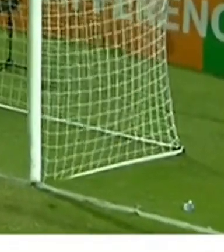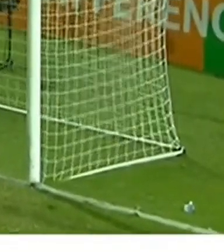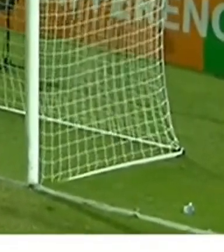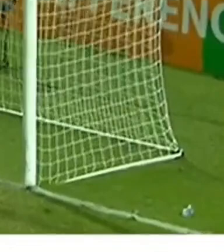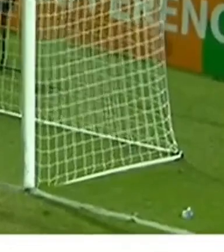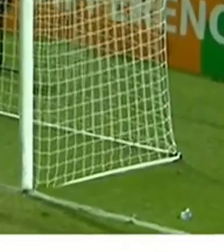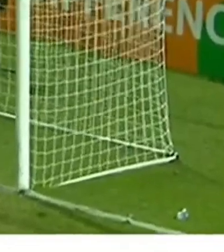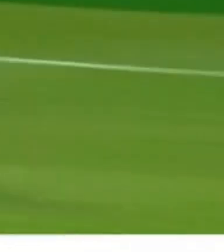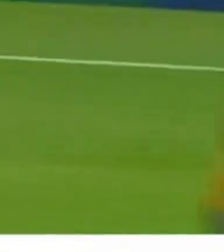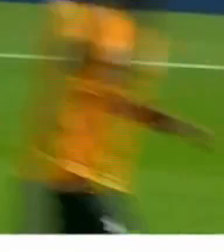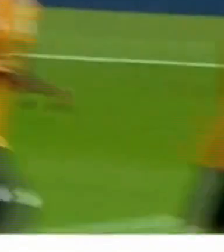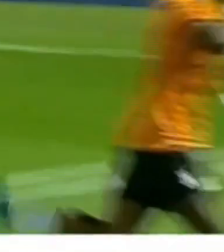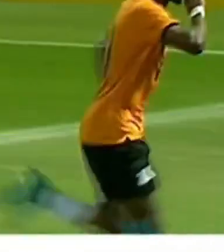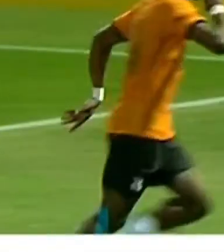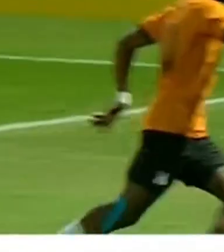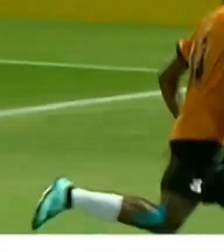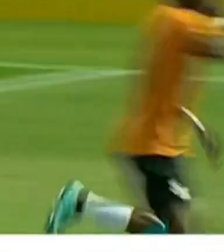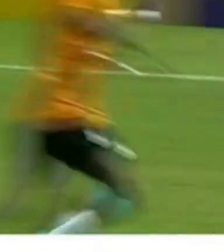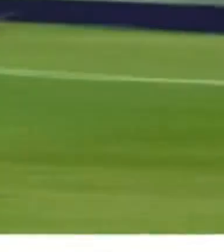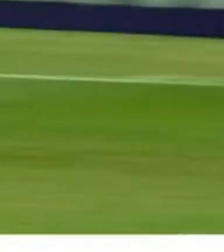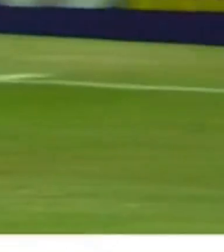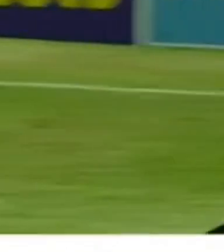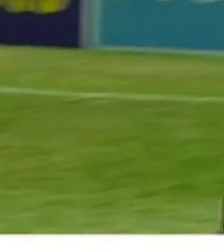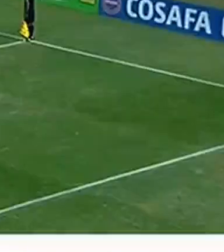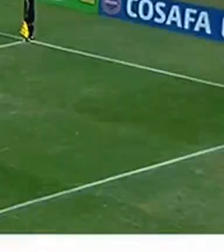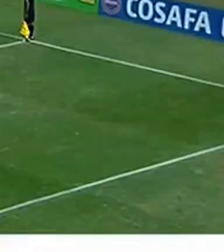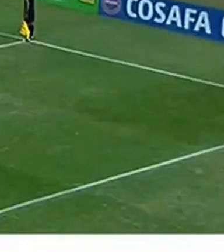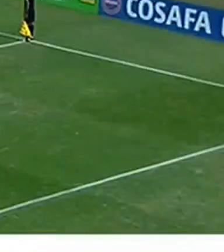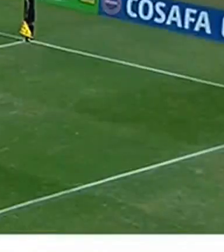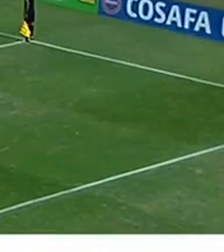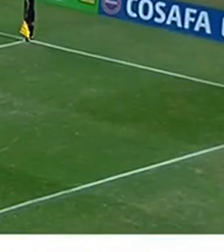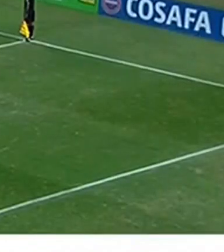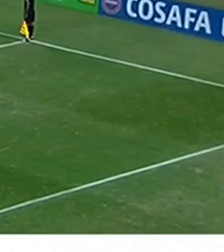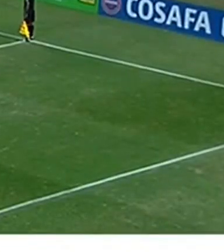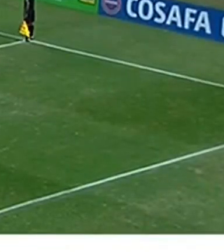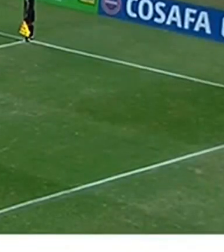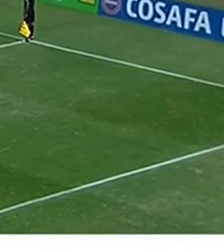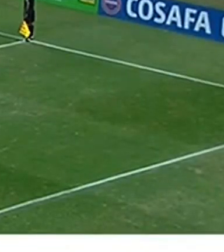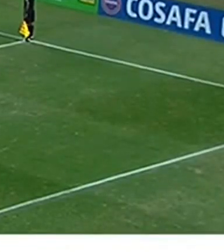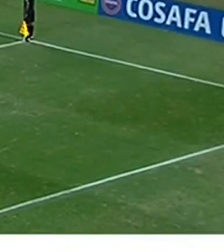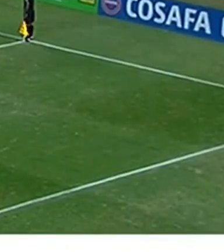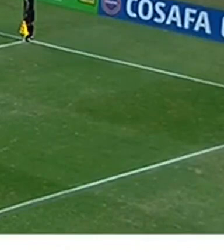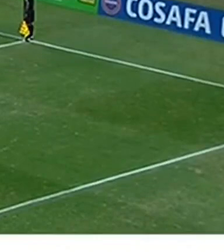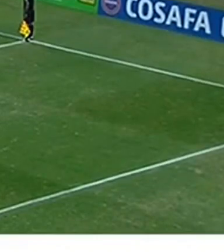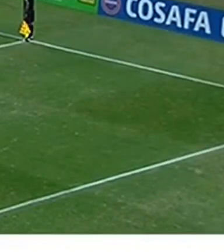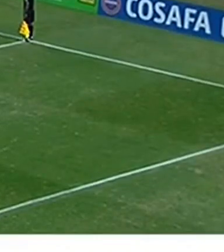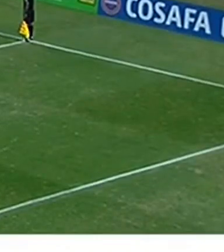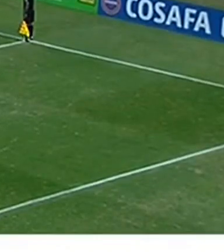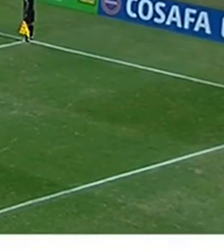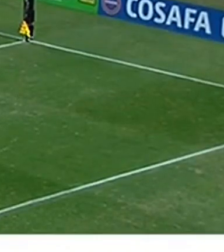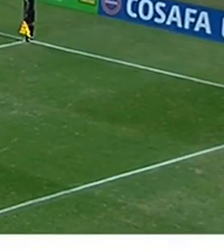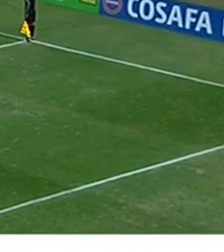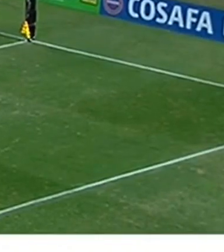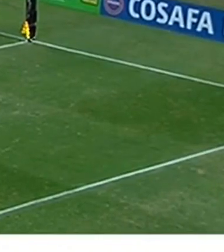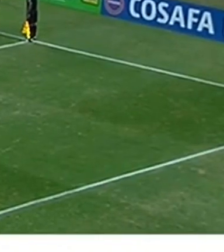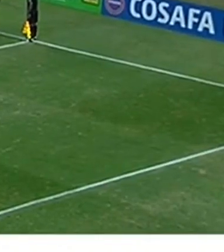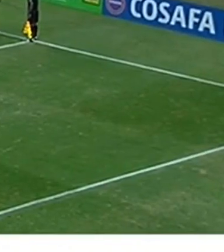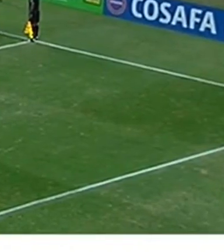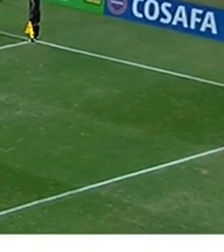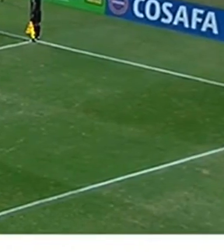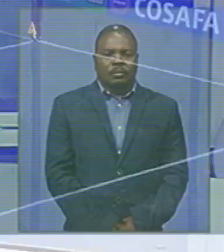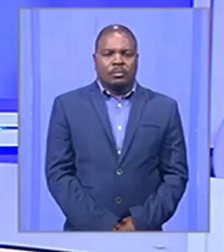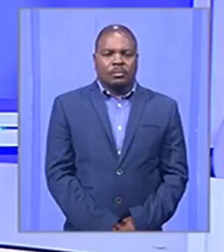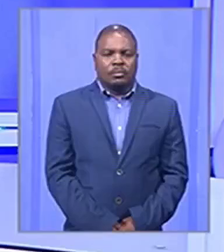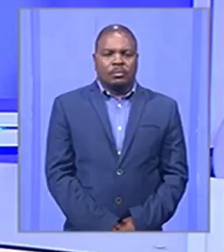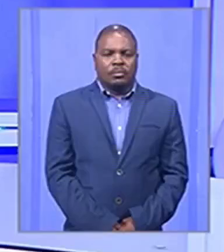He has to be honest with that far post. Nyasulu of Mighty Muguru Wanderers.